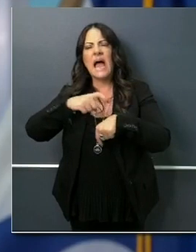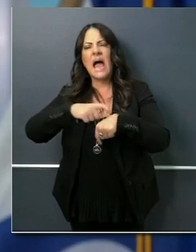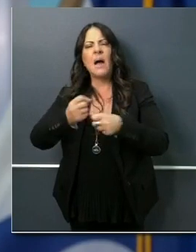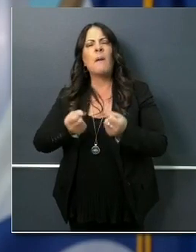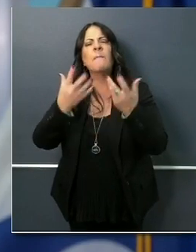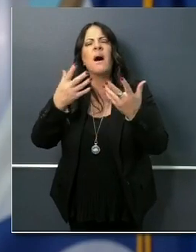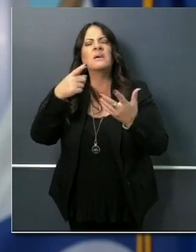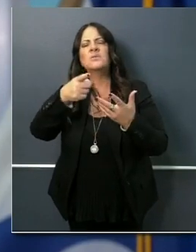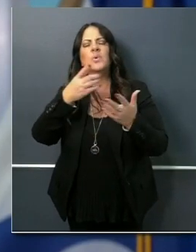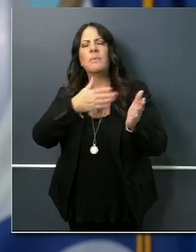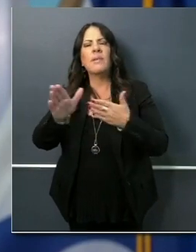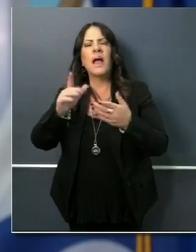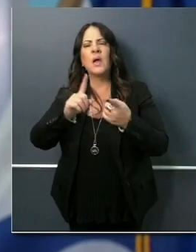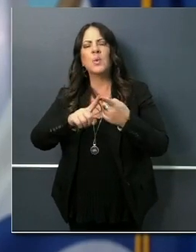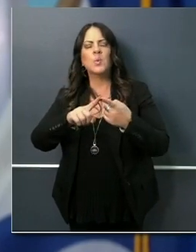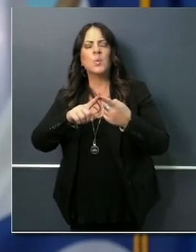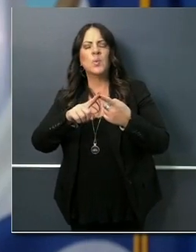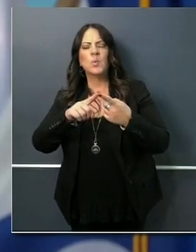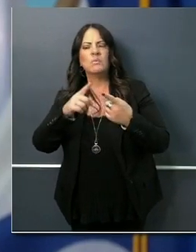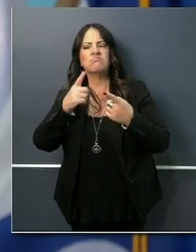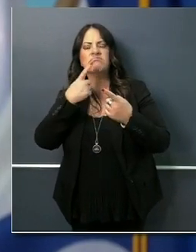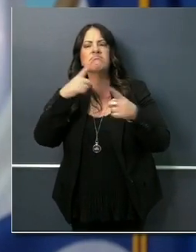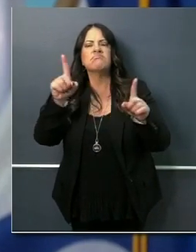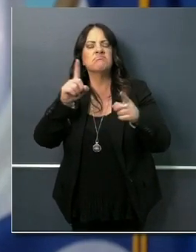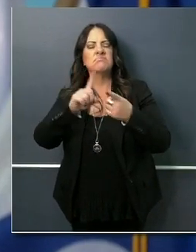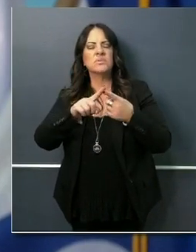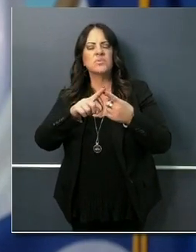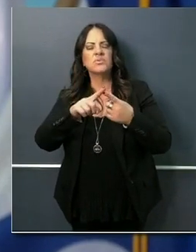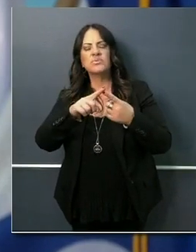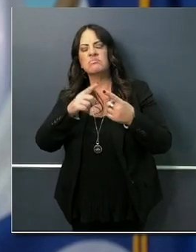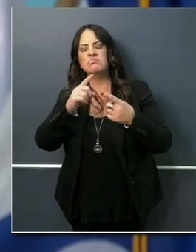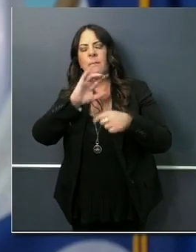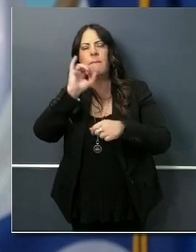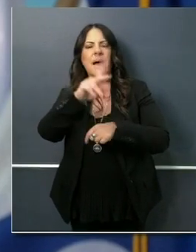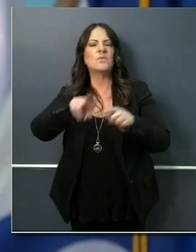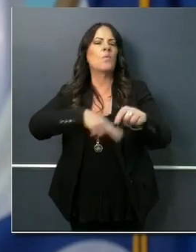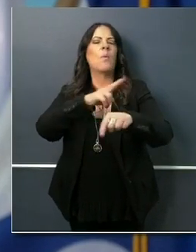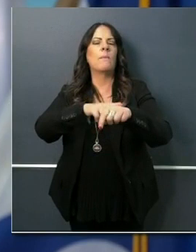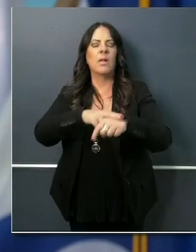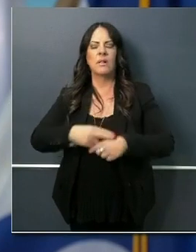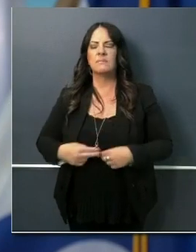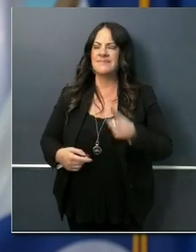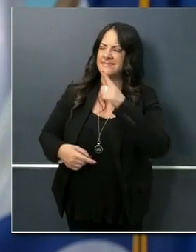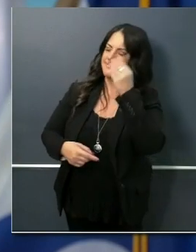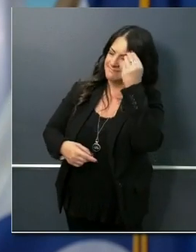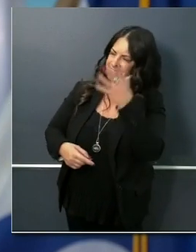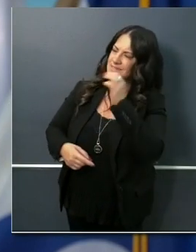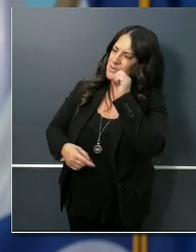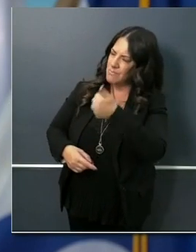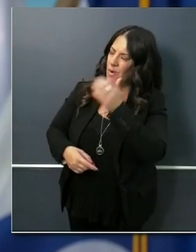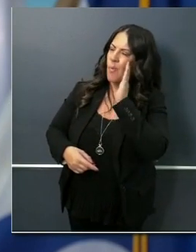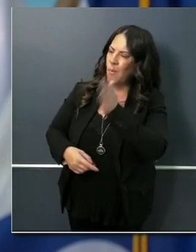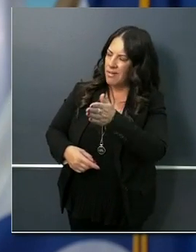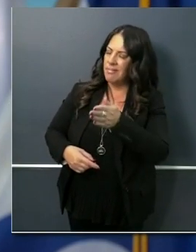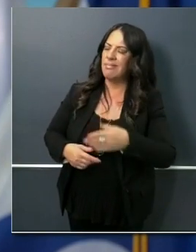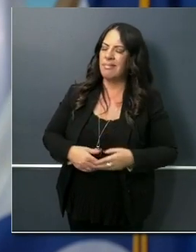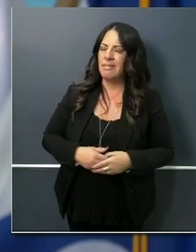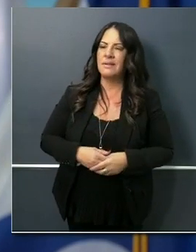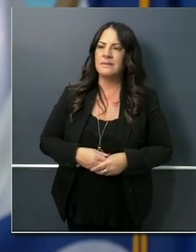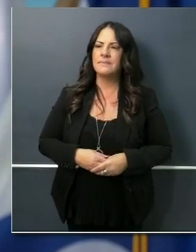also curious if you guys have a new peak date, given that we're seeing numbers below